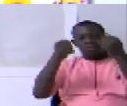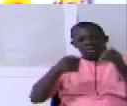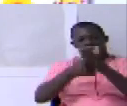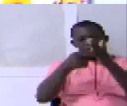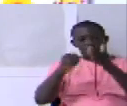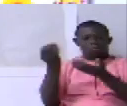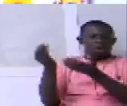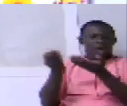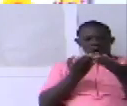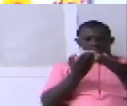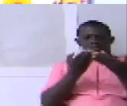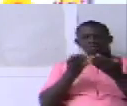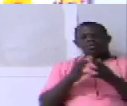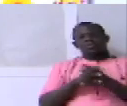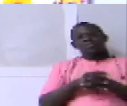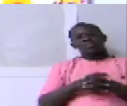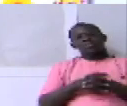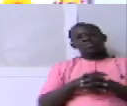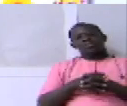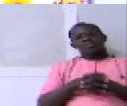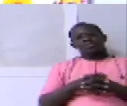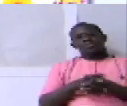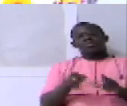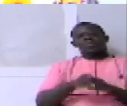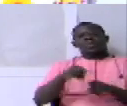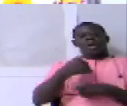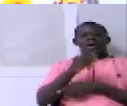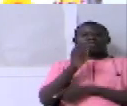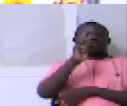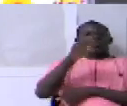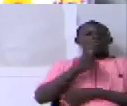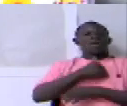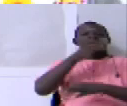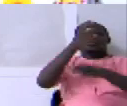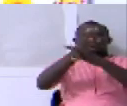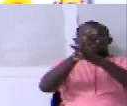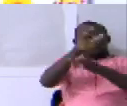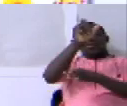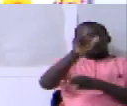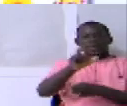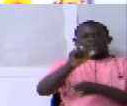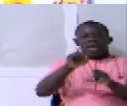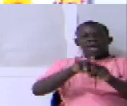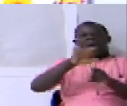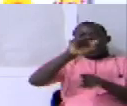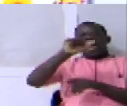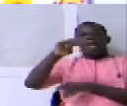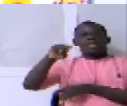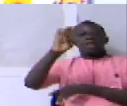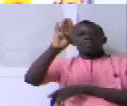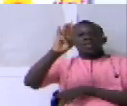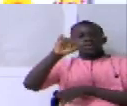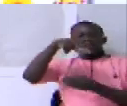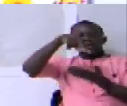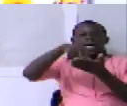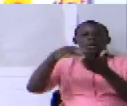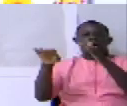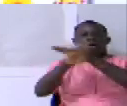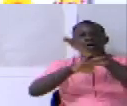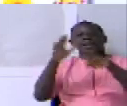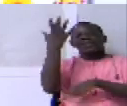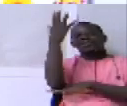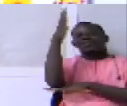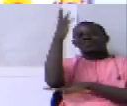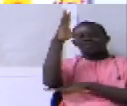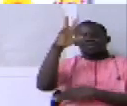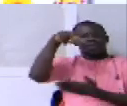liada mutapurka utia botolu jindike bondi motokono. I saw my instructor, who was Annabi, standing under a tree. Nakaramu haina lori